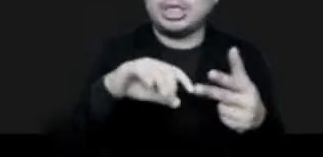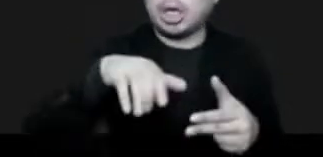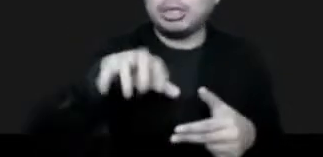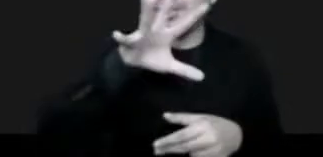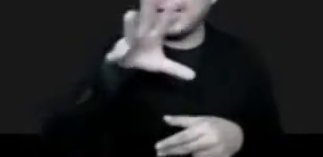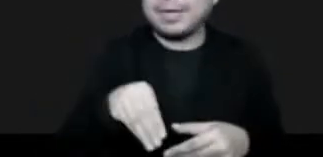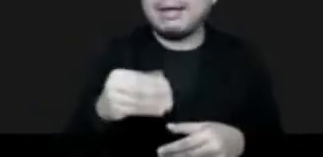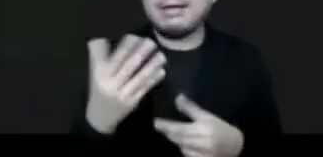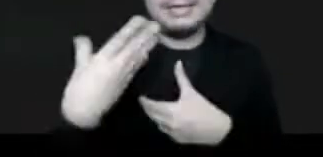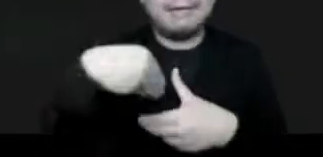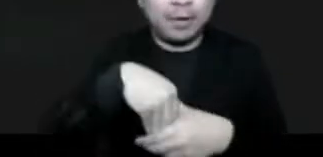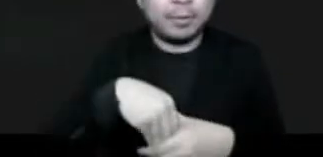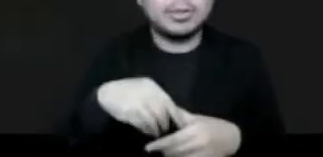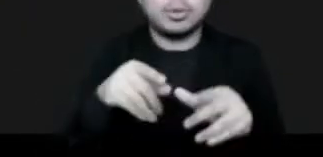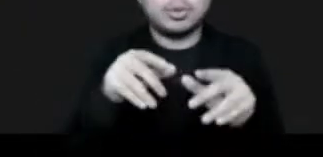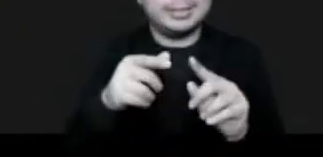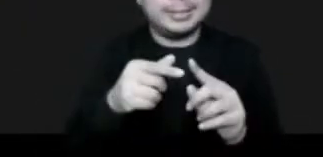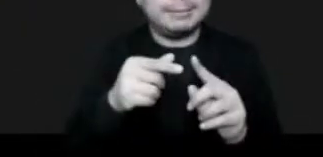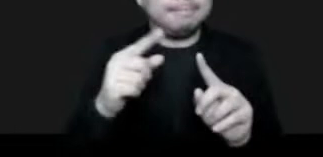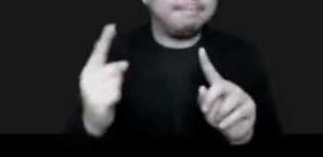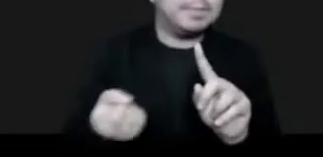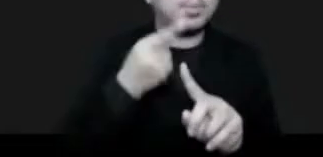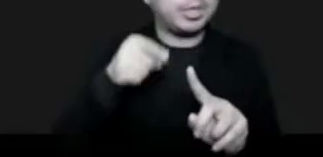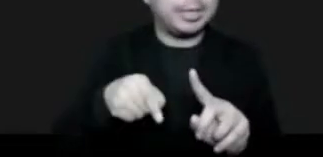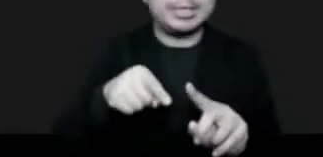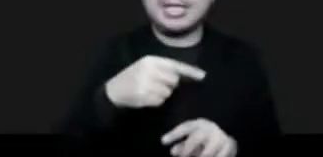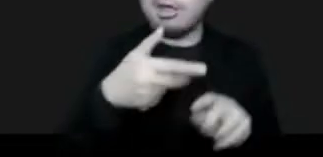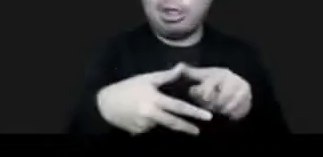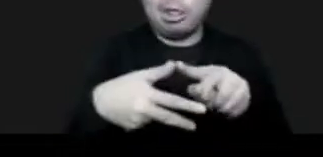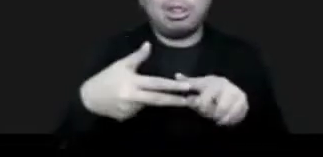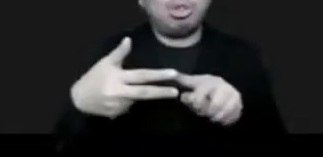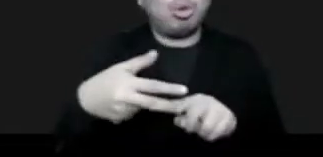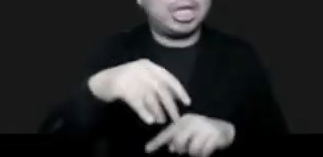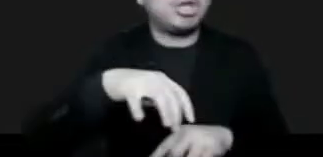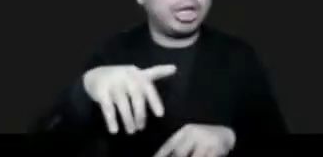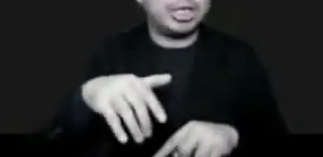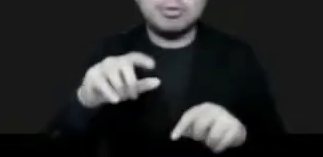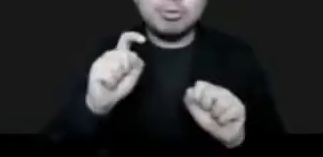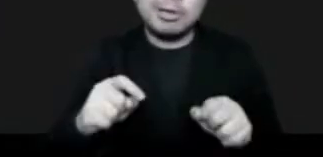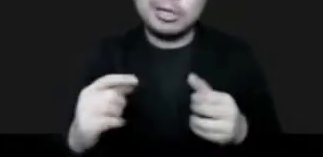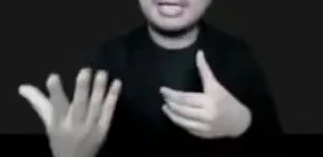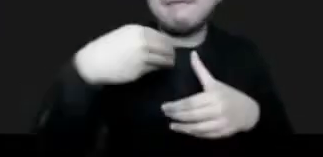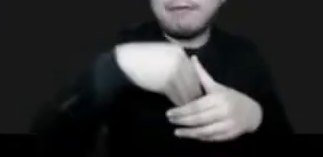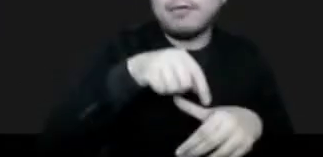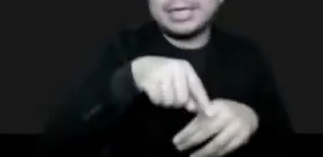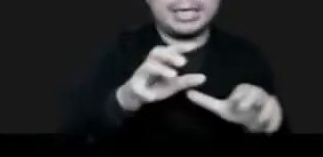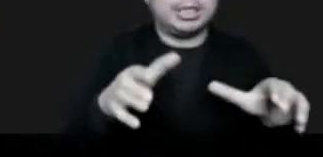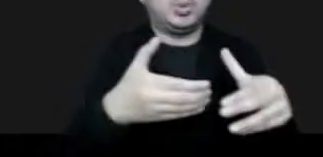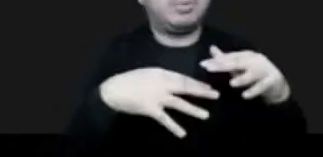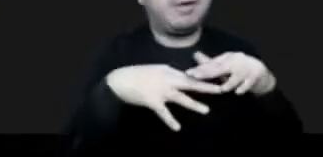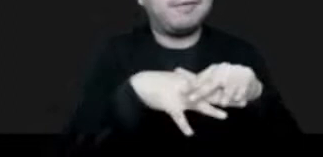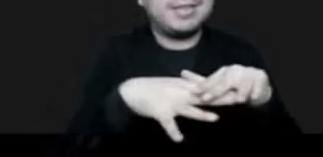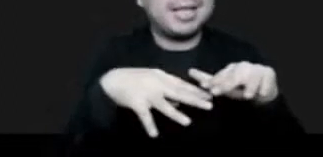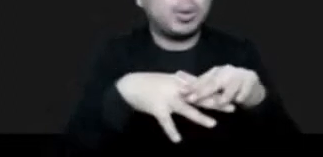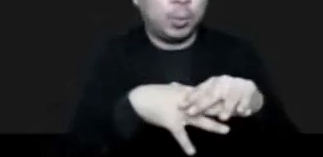in these 3 countries, colleagues can reach out to the consortium teams and get involved, especially organizations or persons